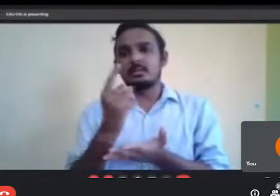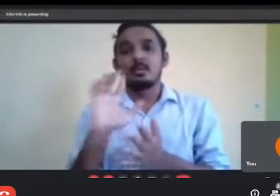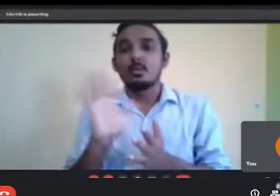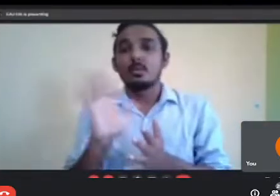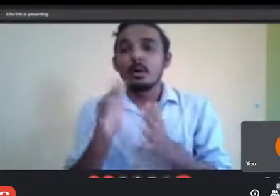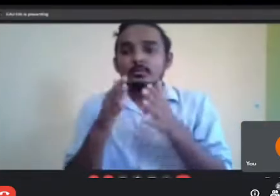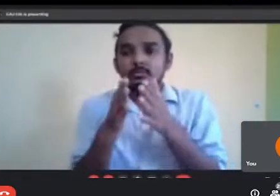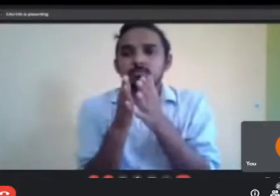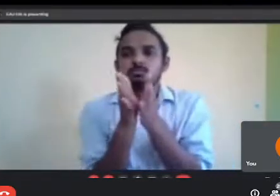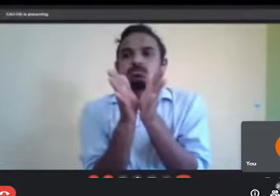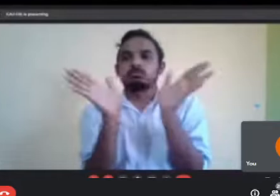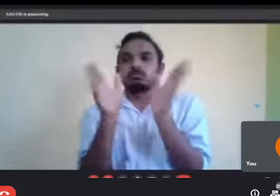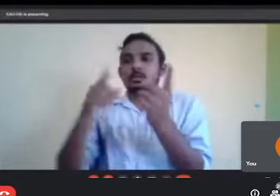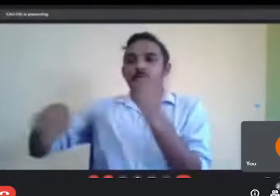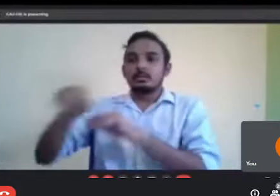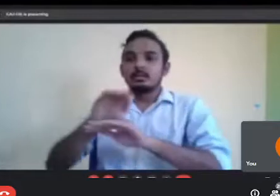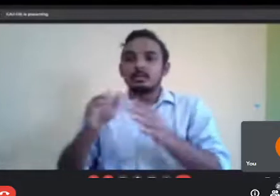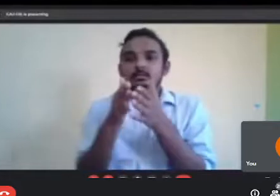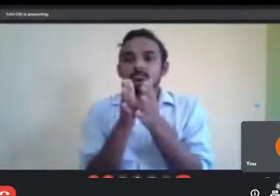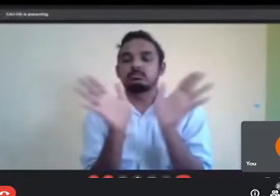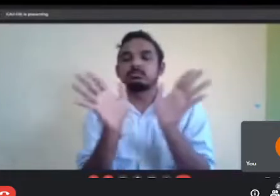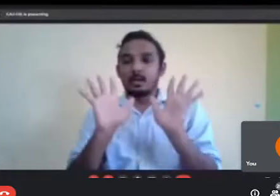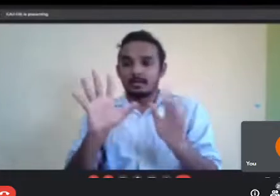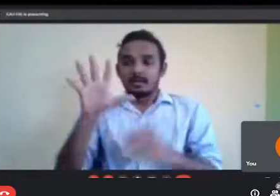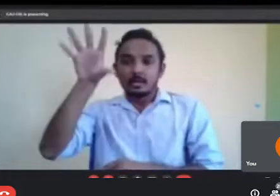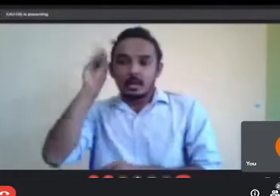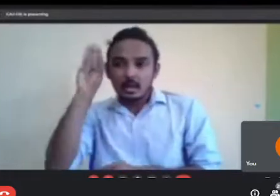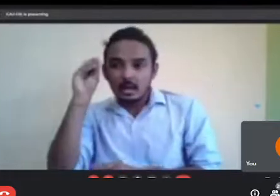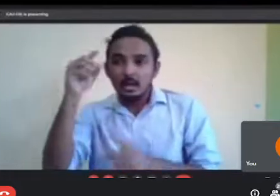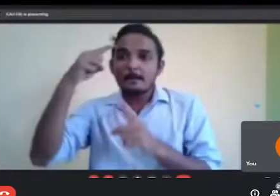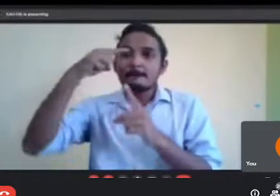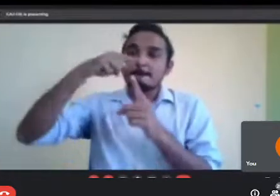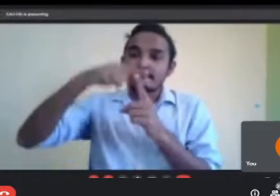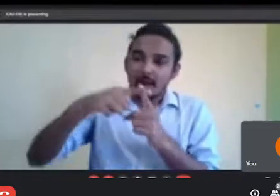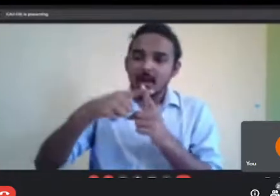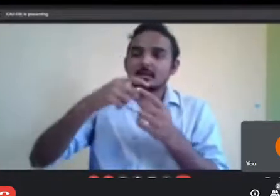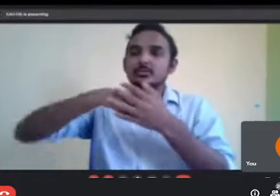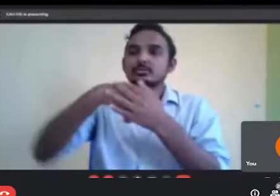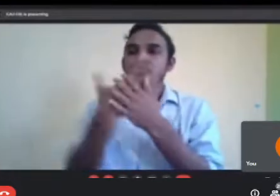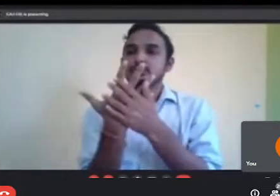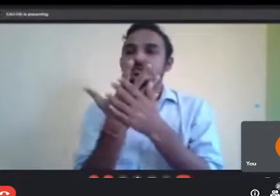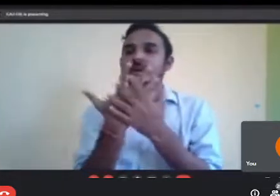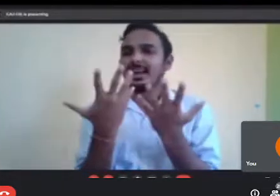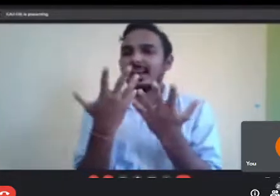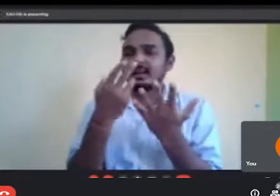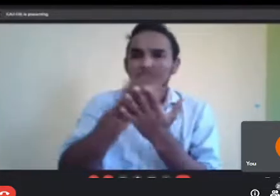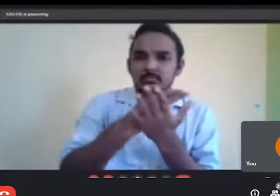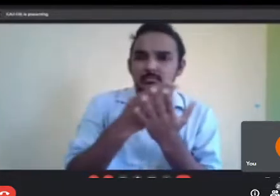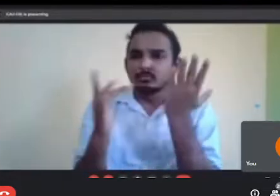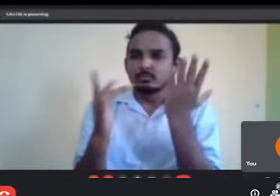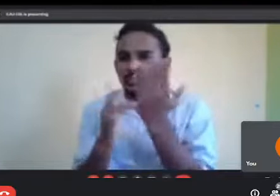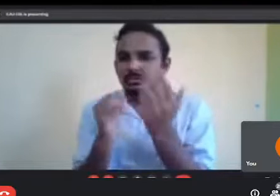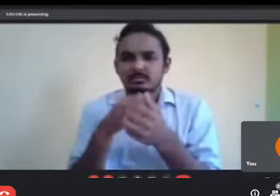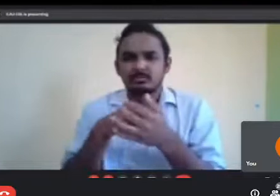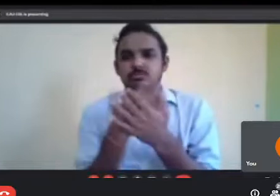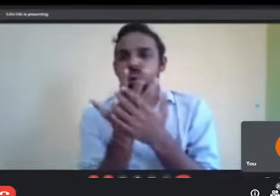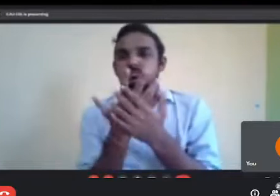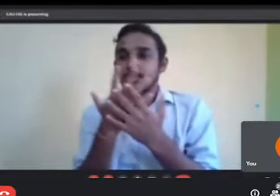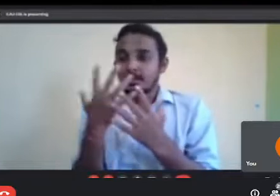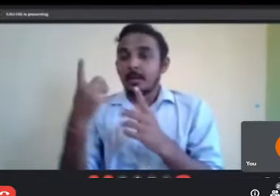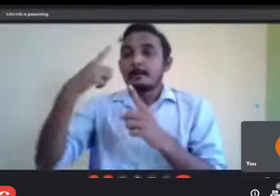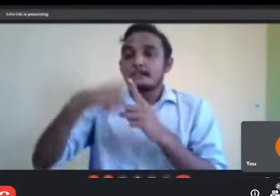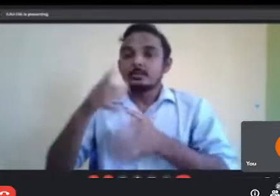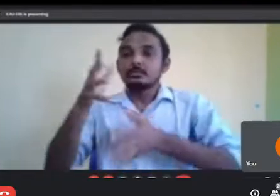So again, the concept of multiliteracy is that we do not want to focus on the traditional methods of literacy, reading and writing, because deaf children